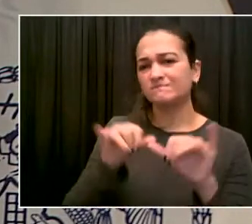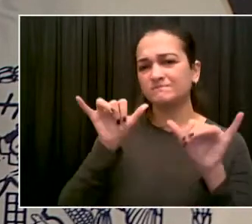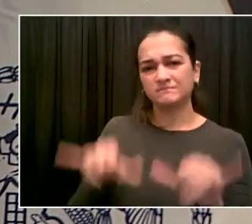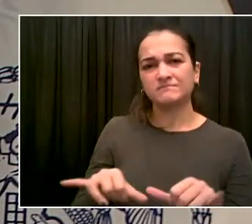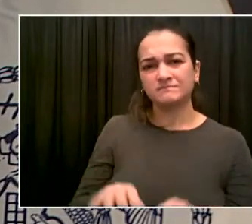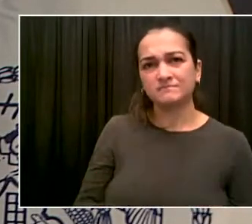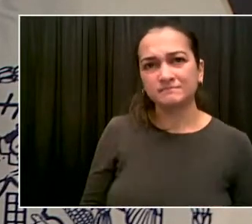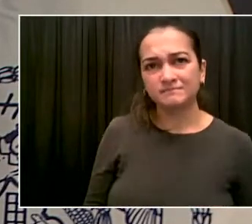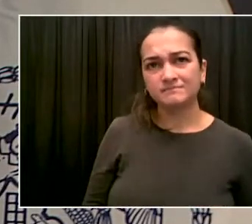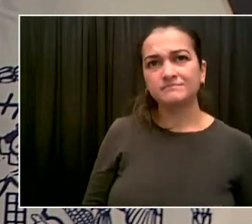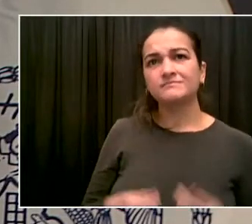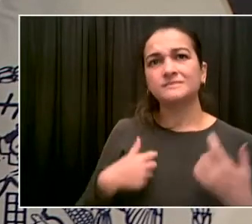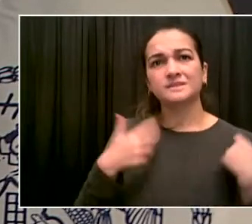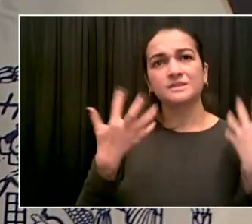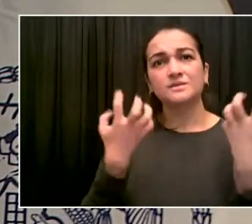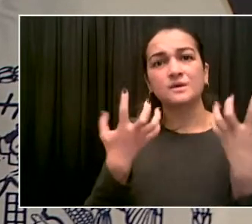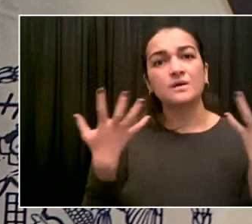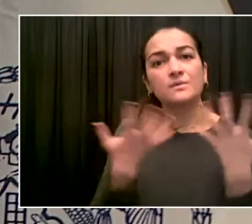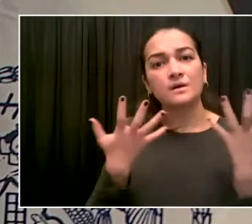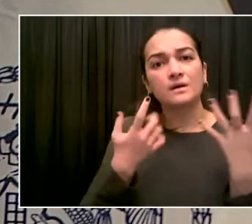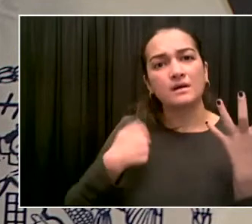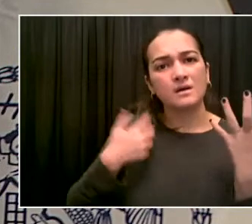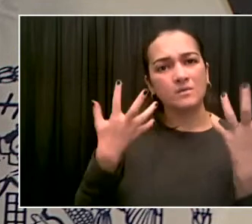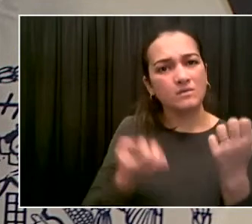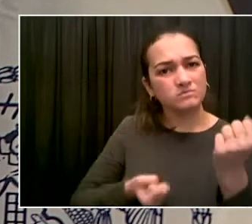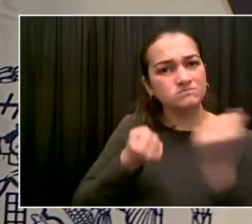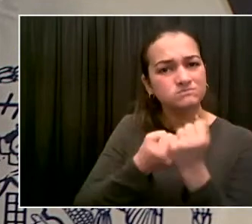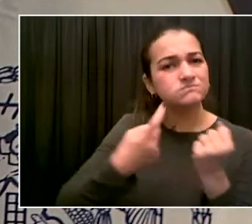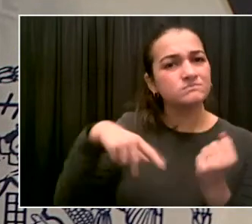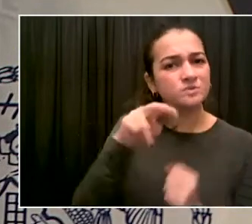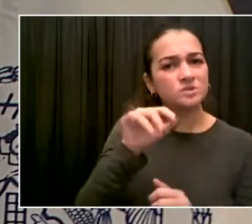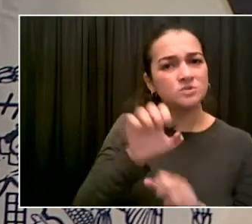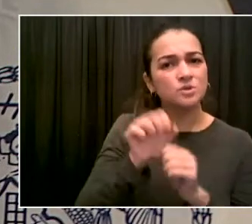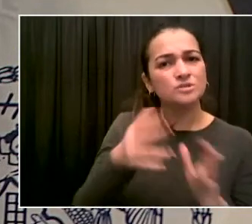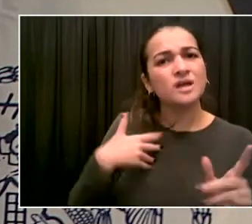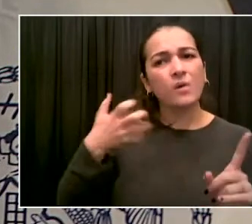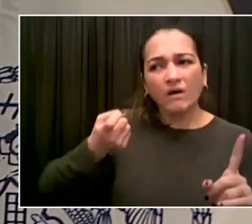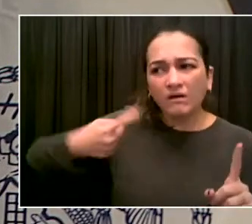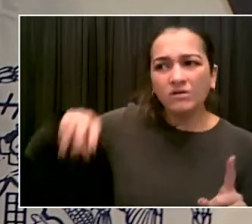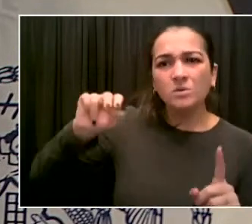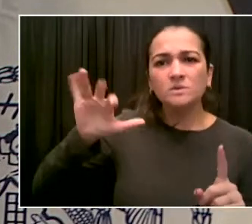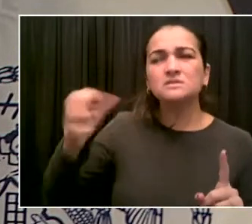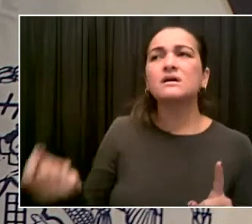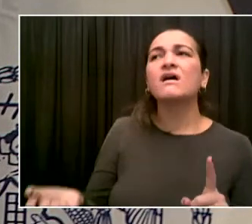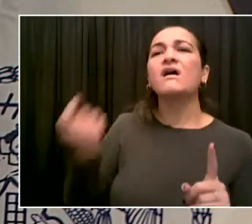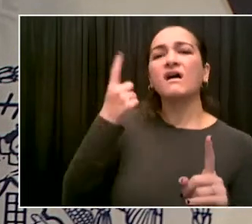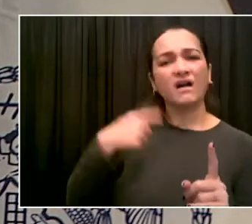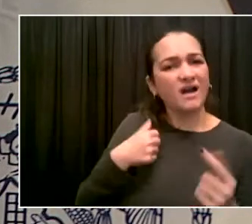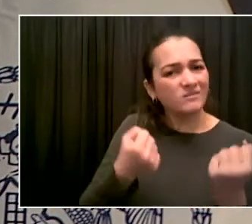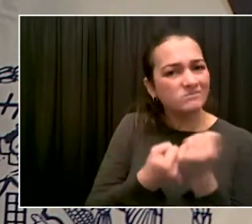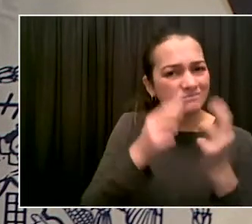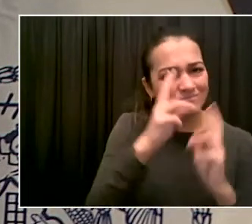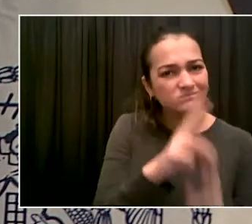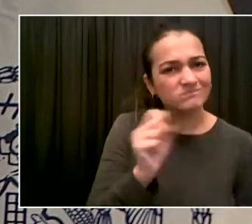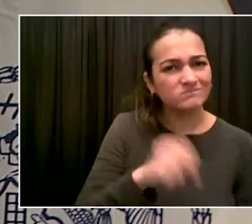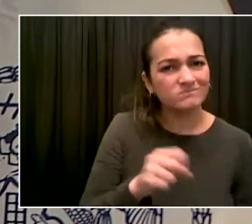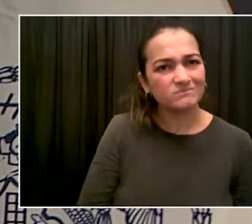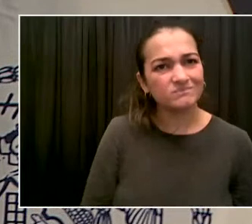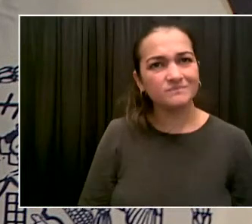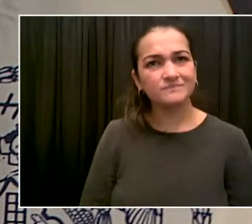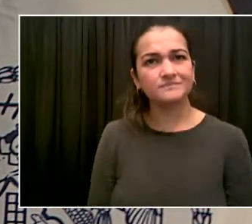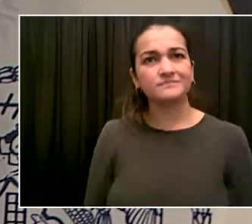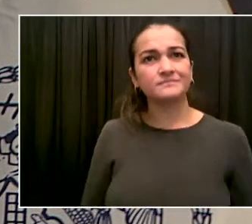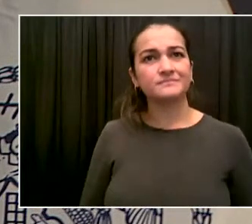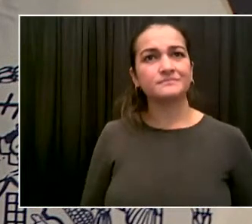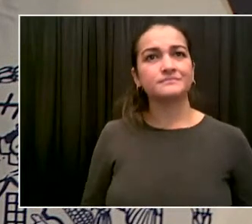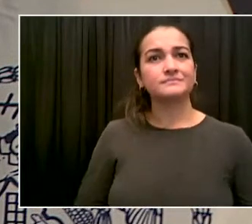when they do that, they start to lose public support. They start to get the public, in fact, angry that people are paying taxes but not